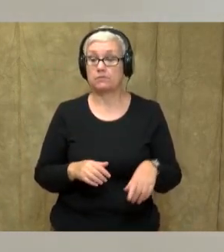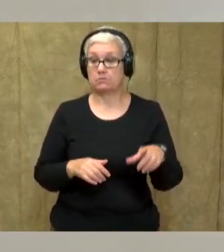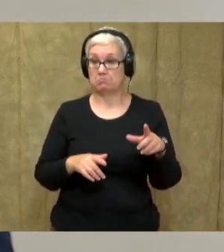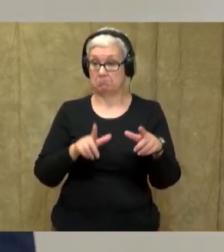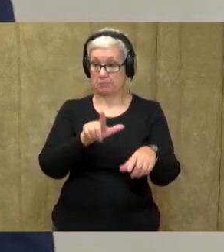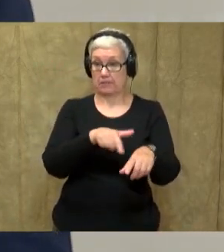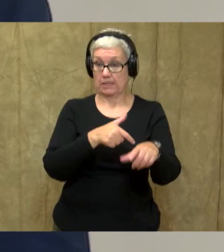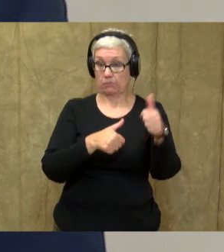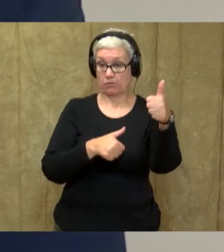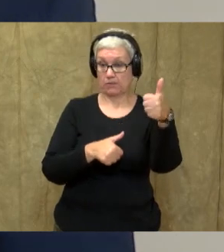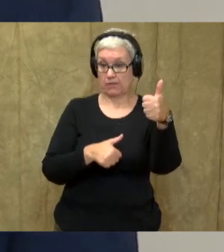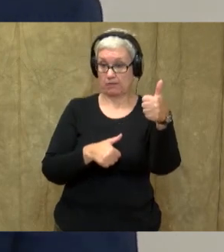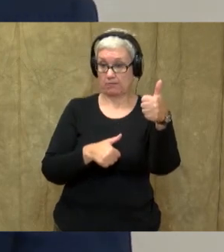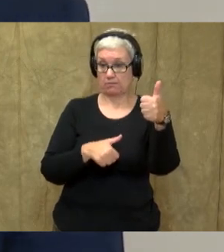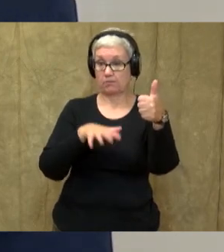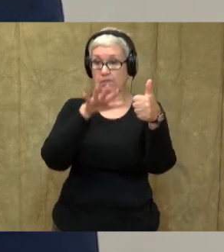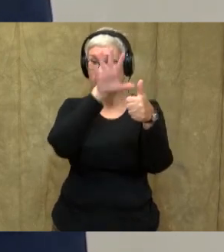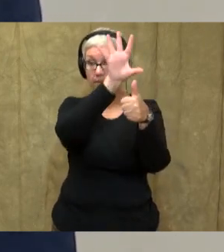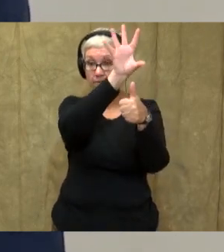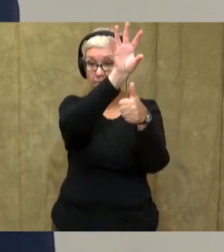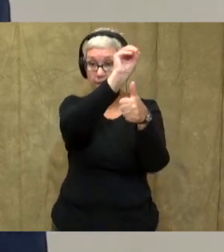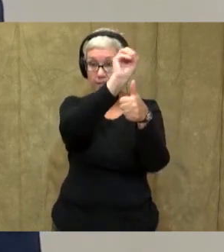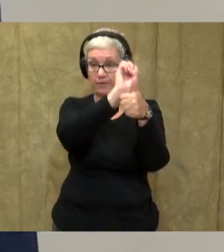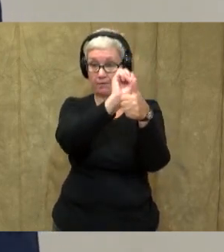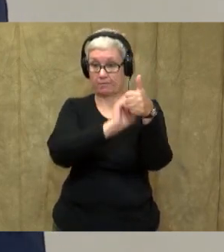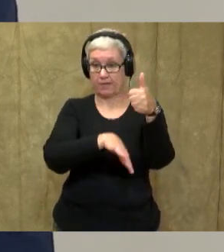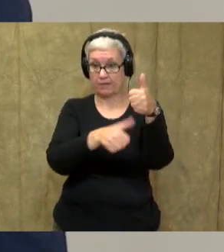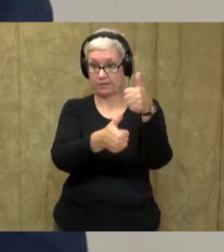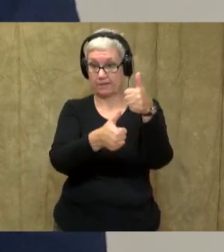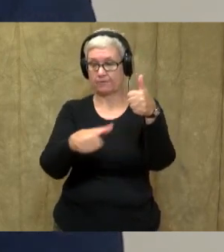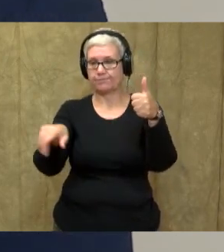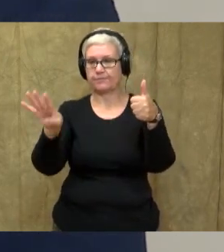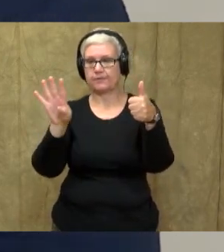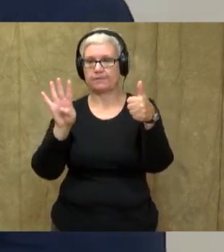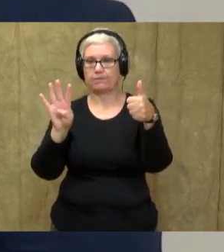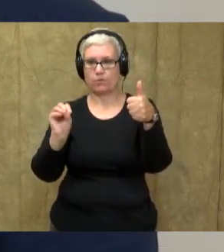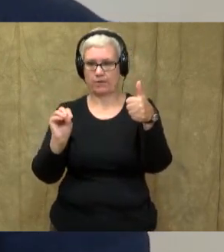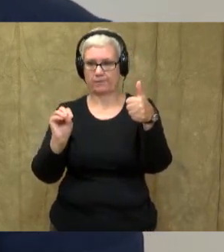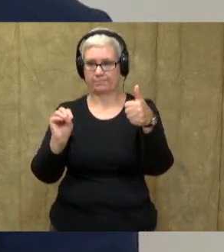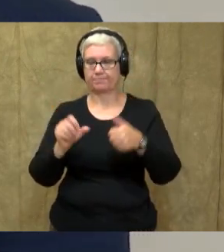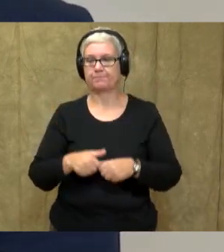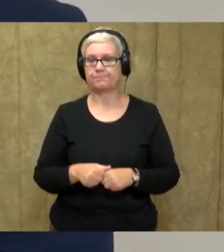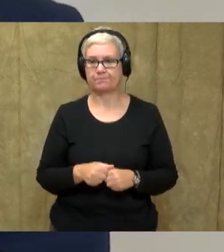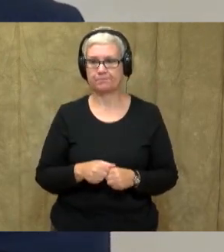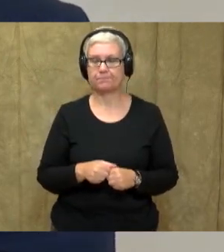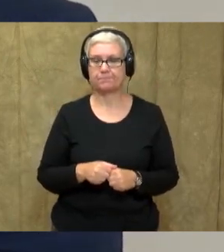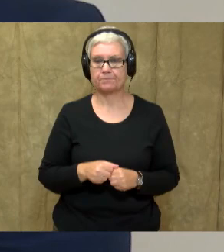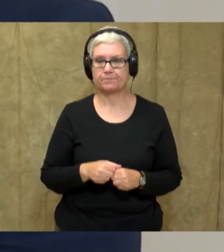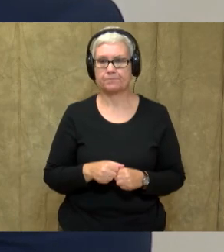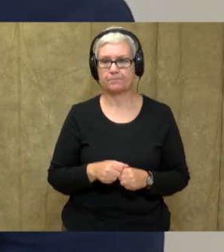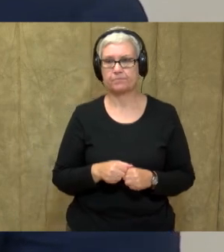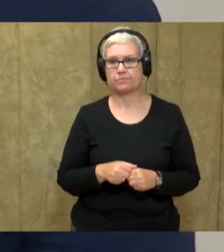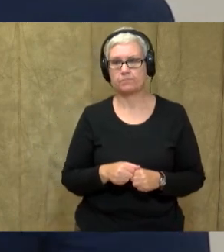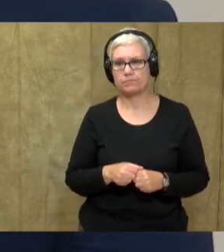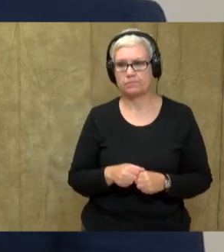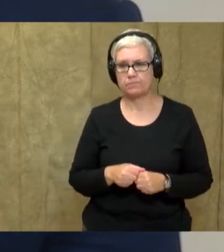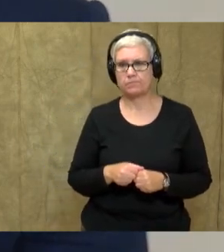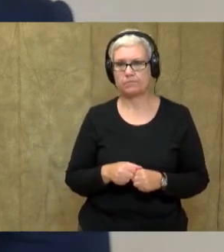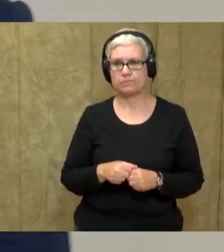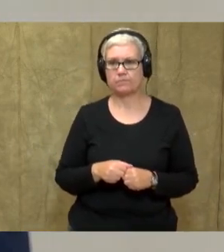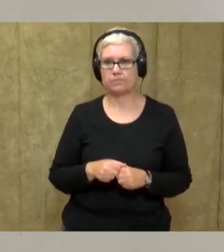was 10, 50 minus 10 gave us 40 for our width, and then we calculate our corresponding area. So if I